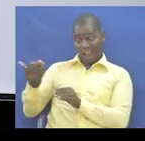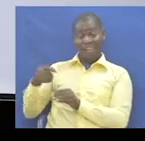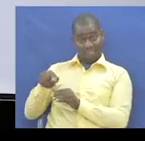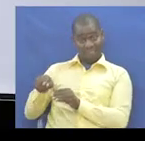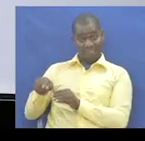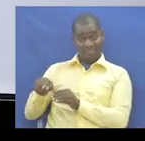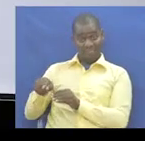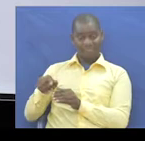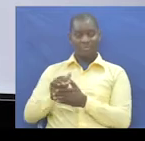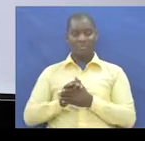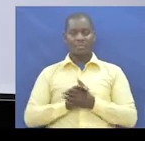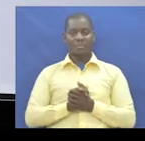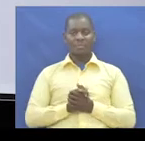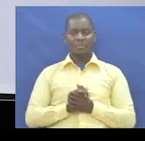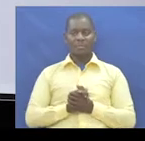with one another,